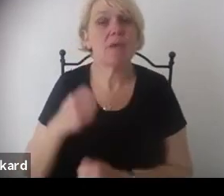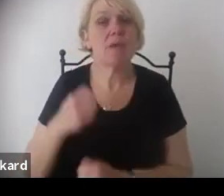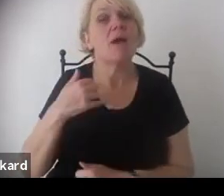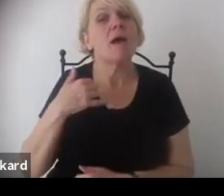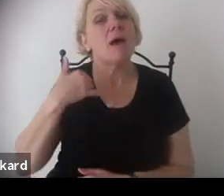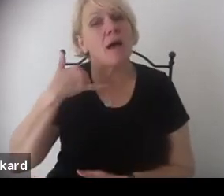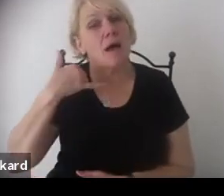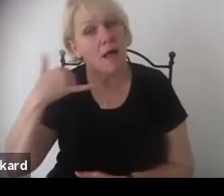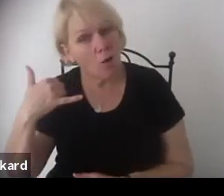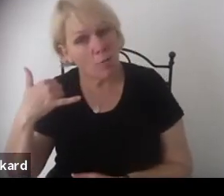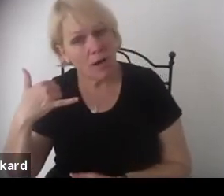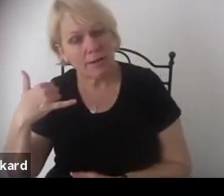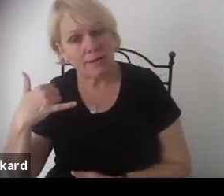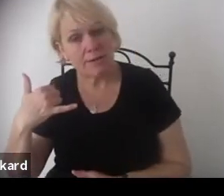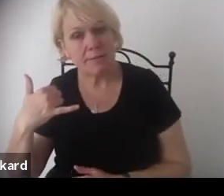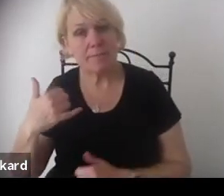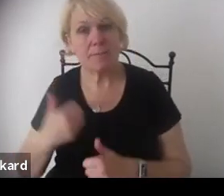important